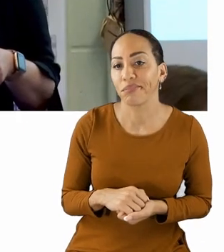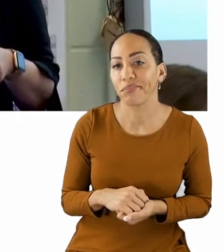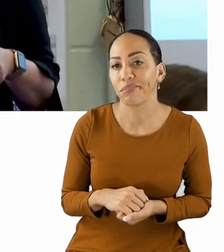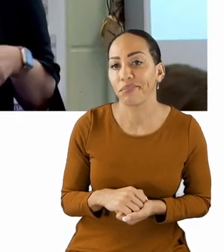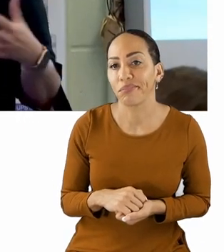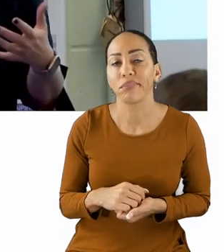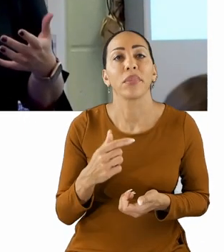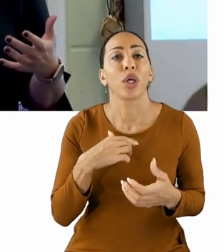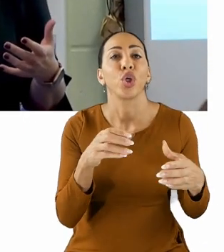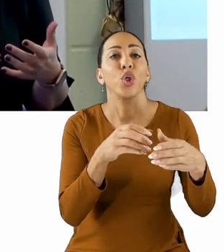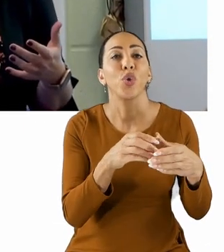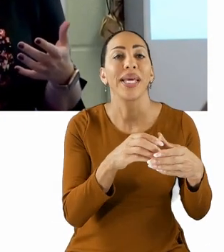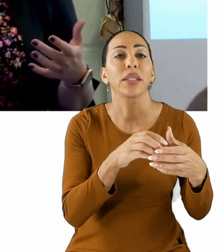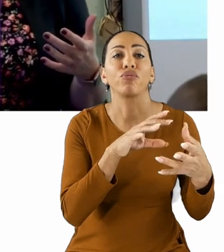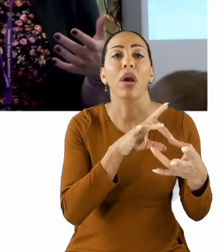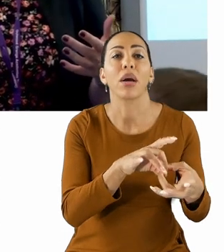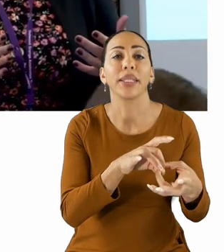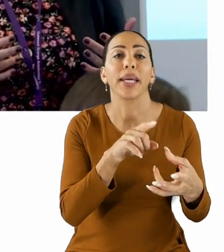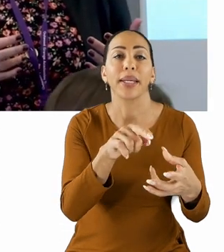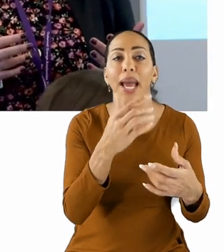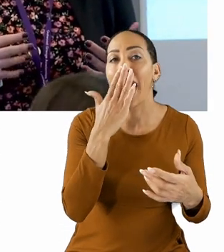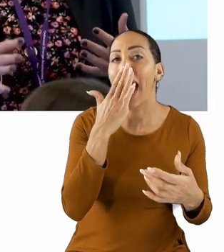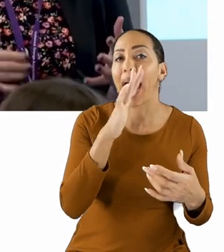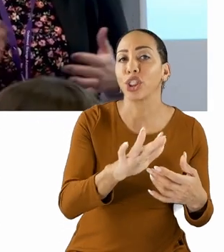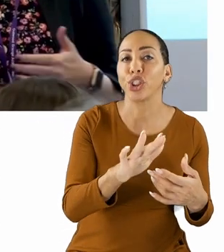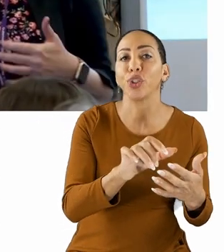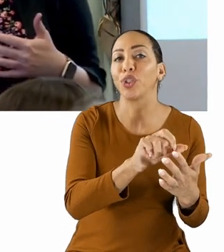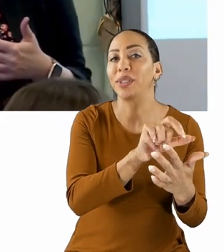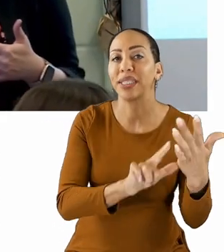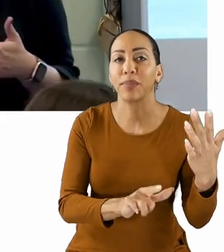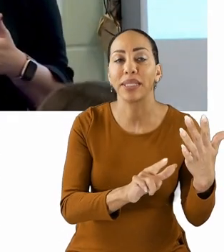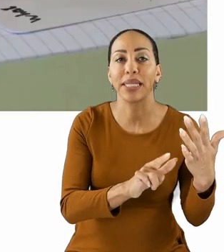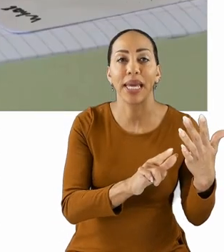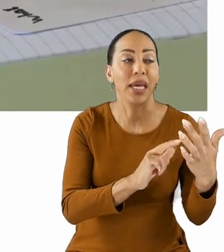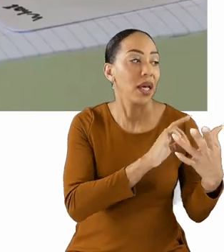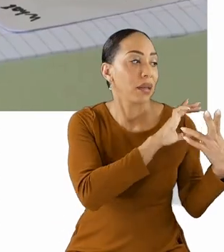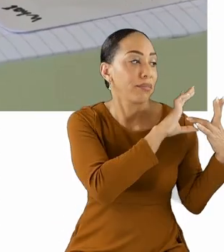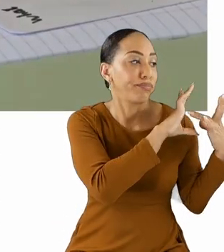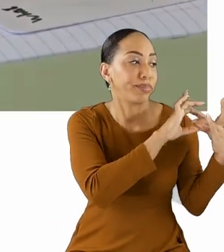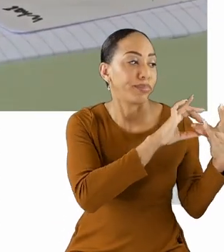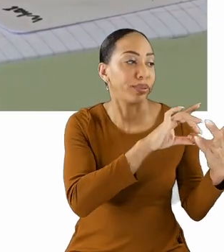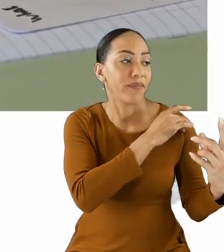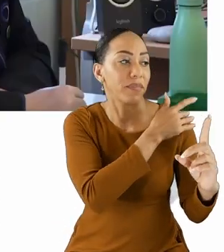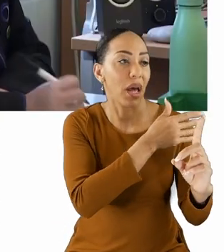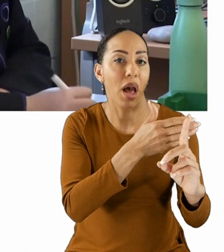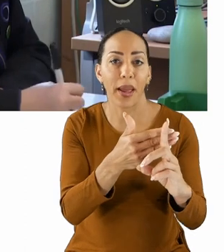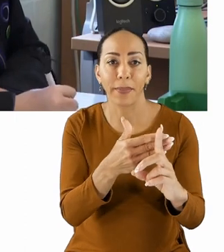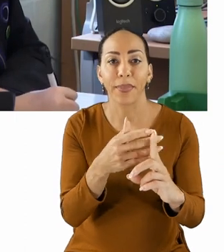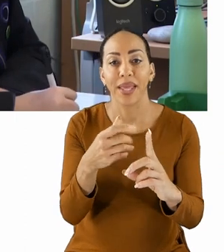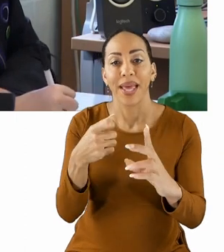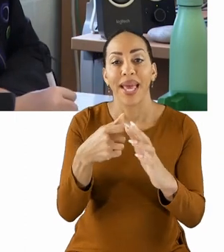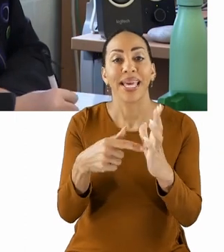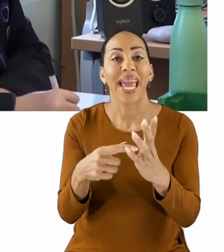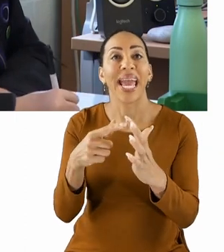on attitudes towards disability through time. It's an issue that Kate Wilson has been working hard to